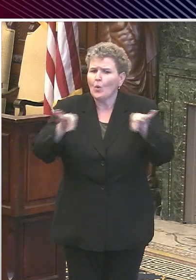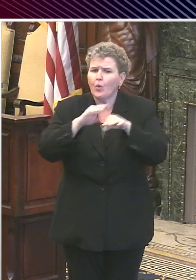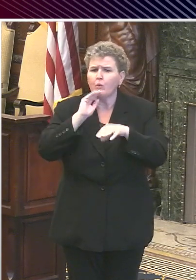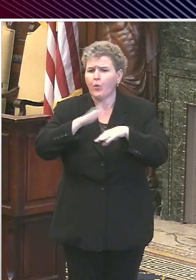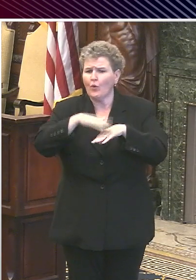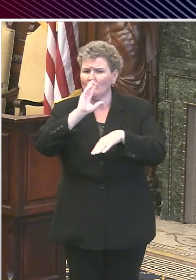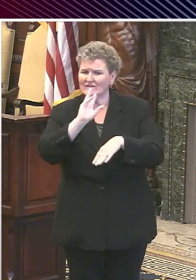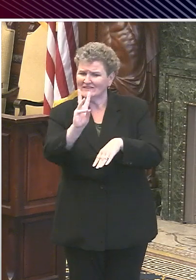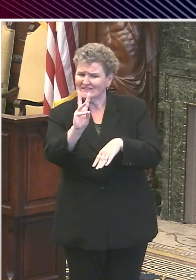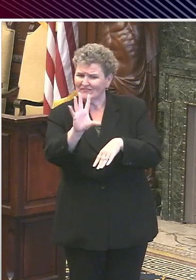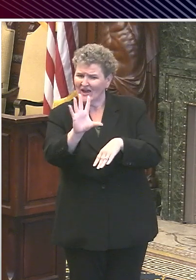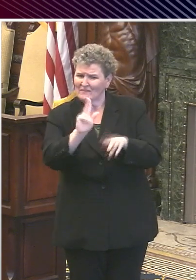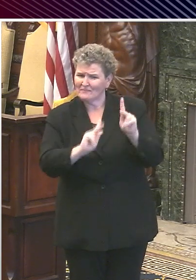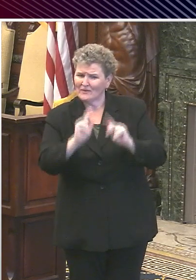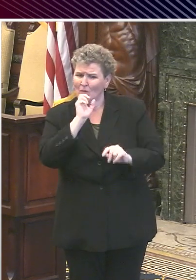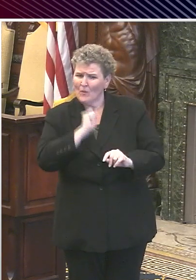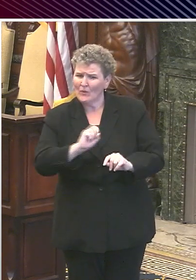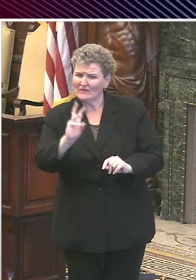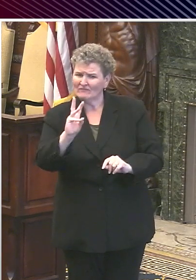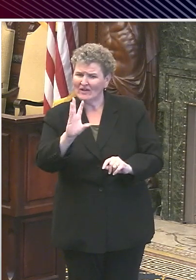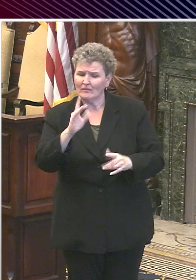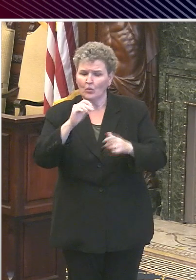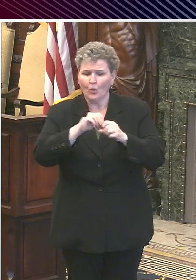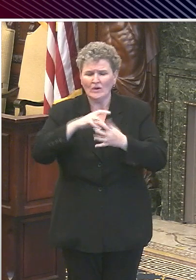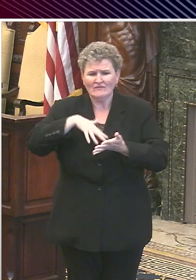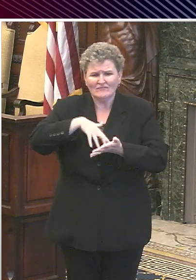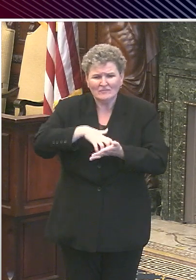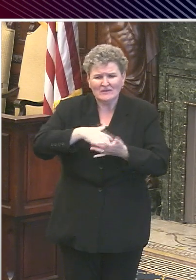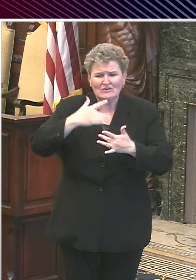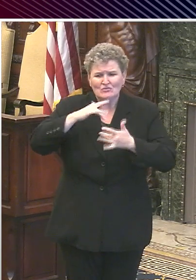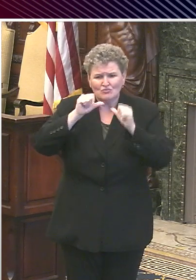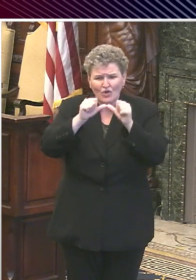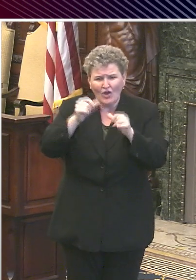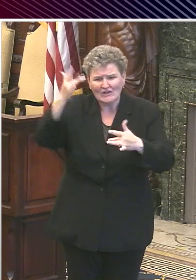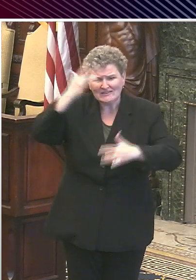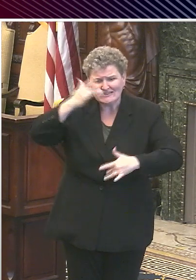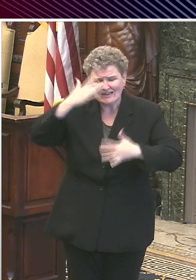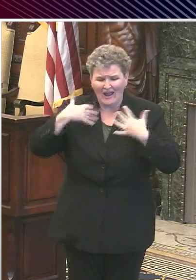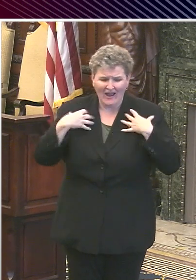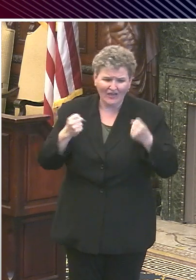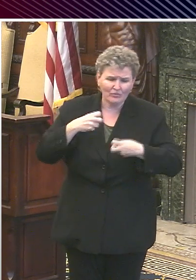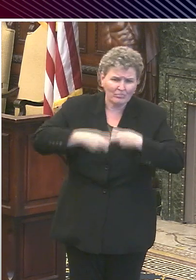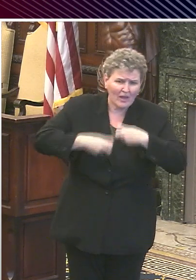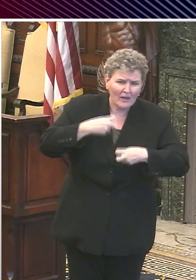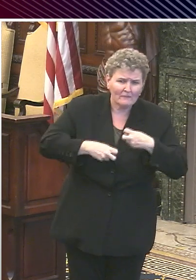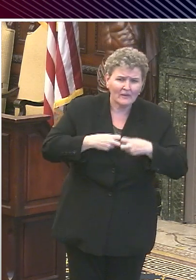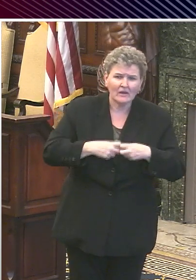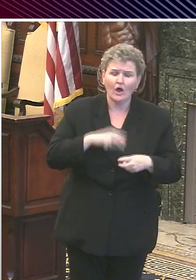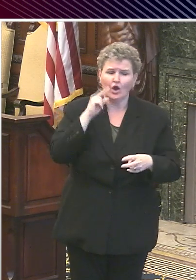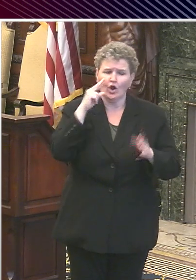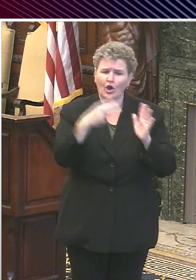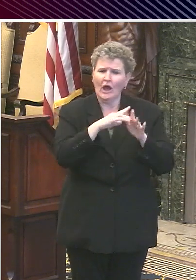65 or people with chronic medical conditions. More information on everything on our epidemic is at our website,